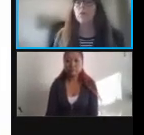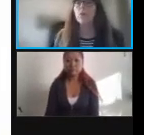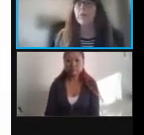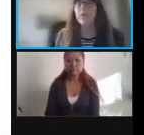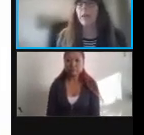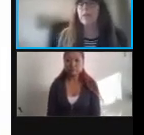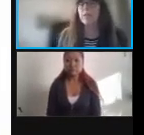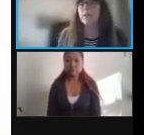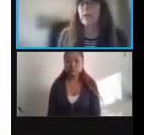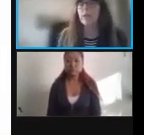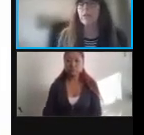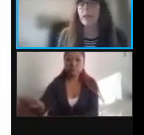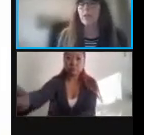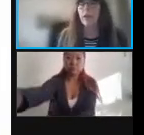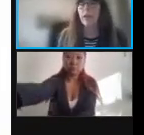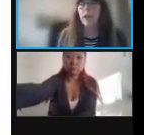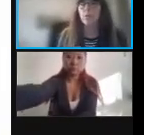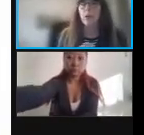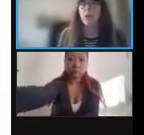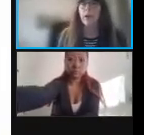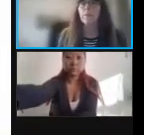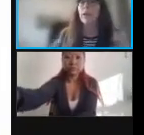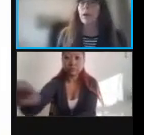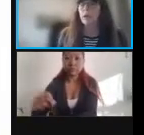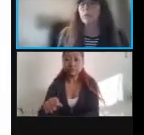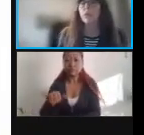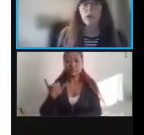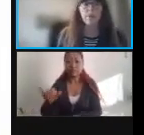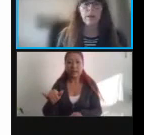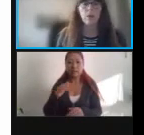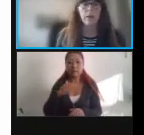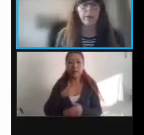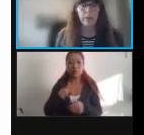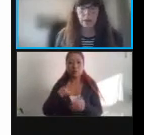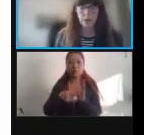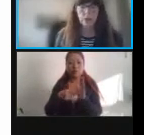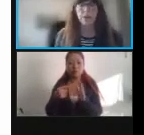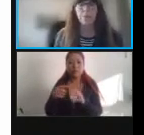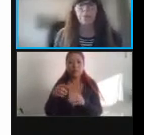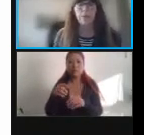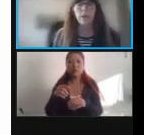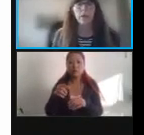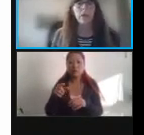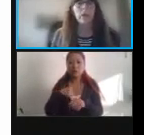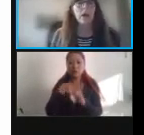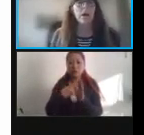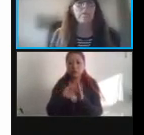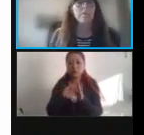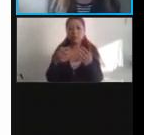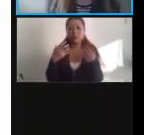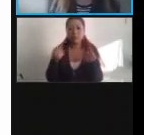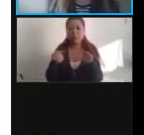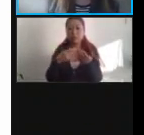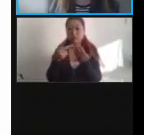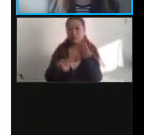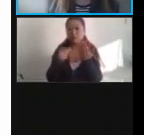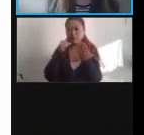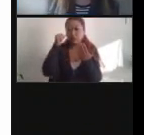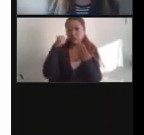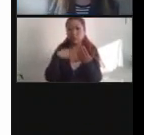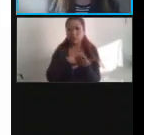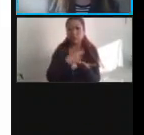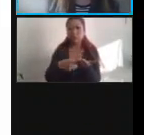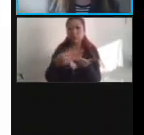other roles within the Lifetime Surveillance of Astronaut Health program, which was talked about quite a bit yesterday. Next